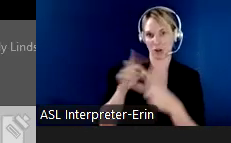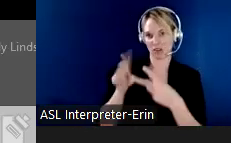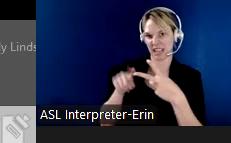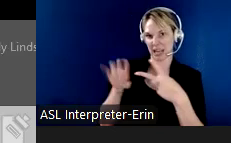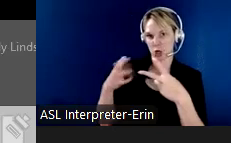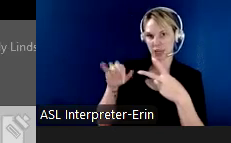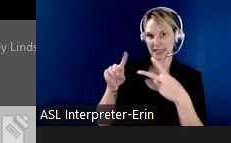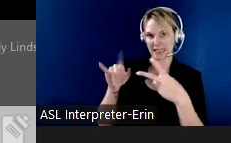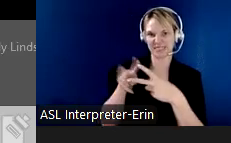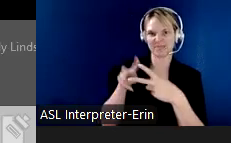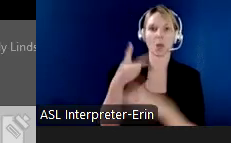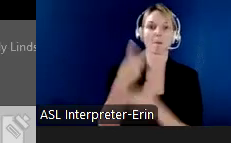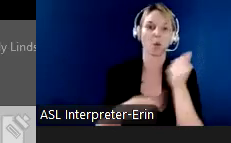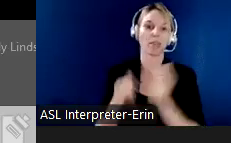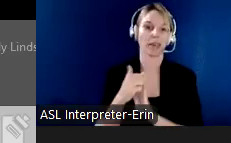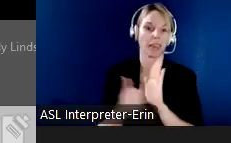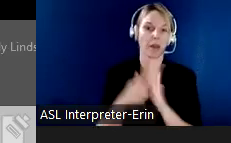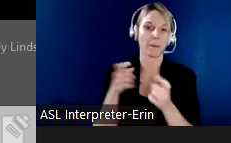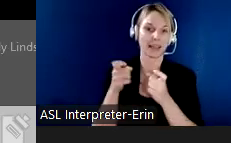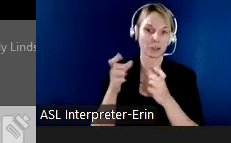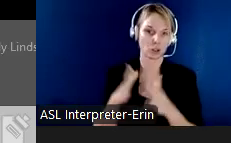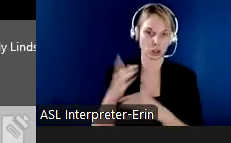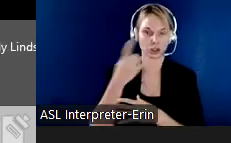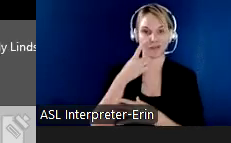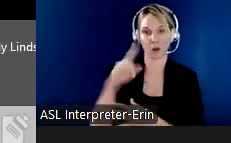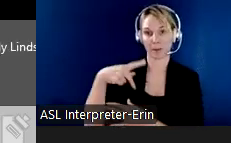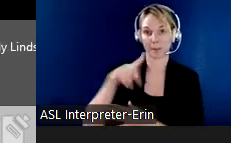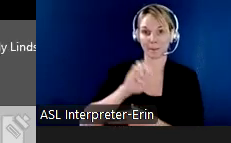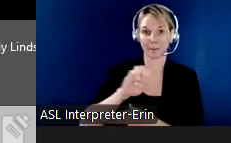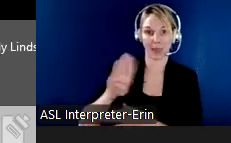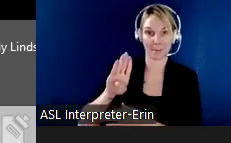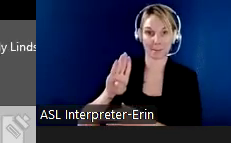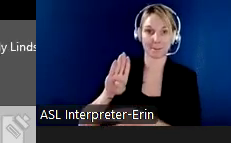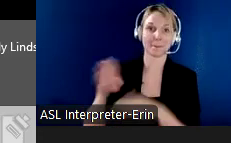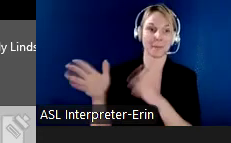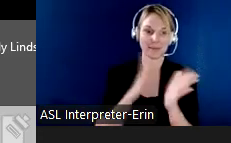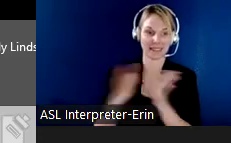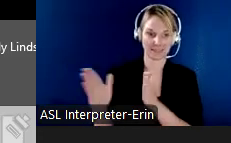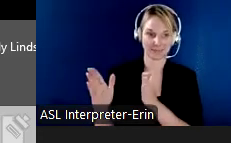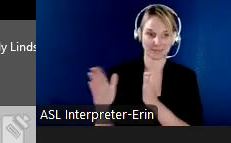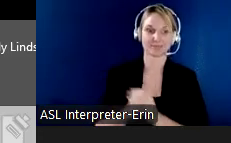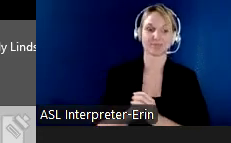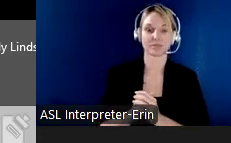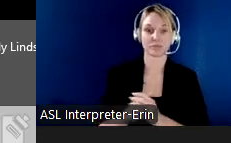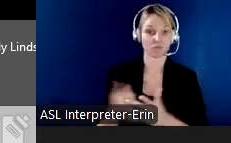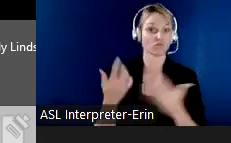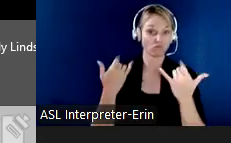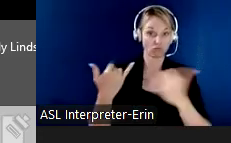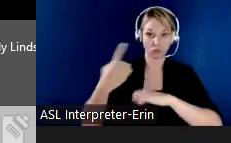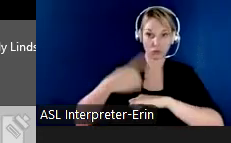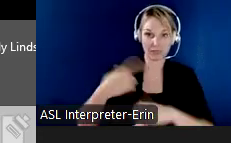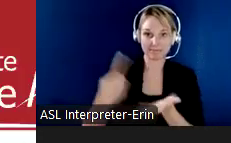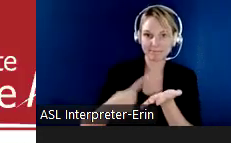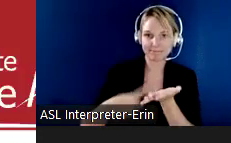account managers at Navia for the PEB and sub plans. And we are going to do a walkthrough for you all today,